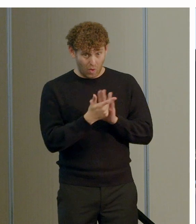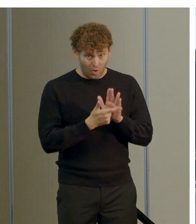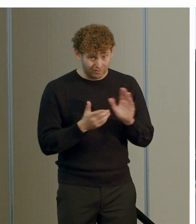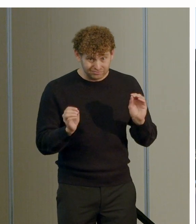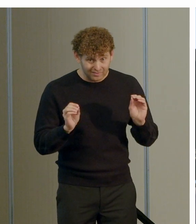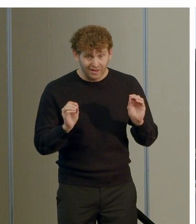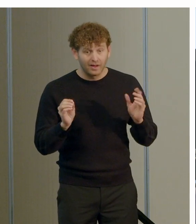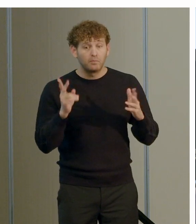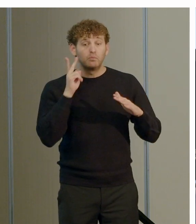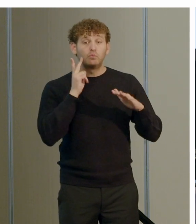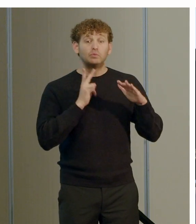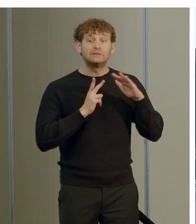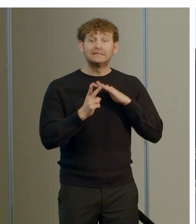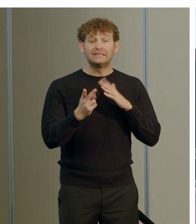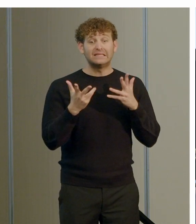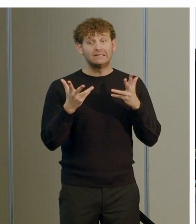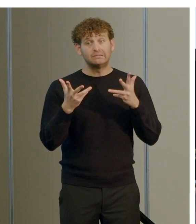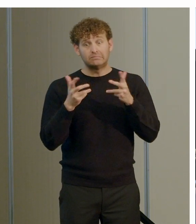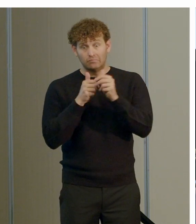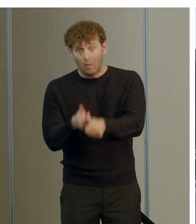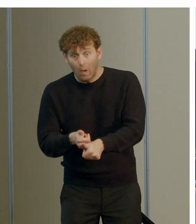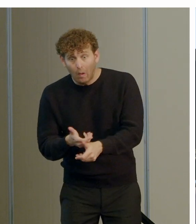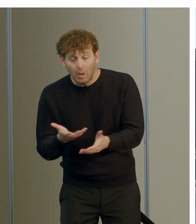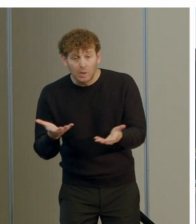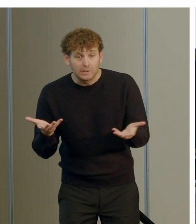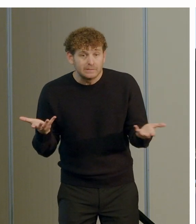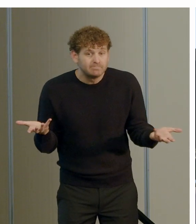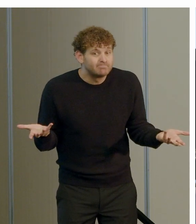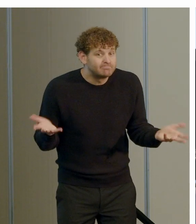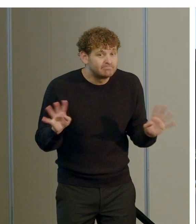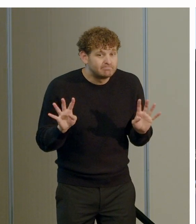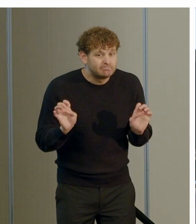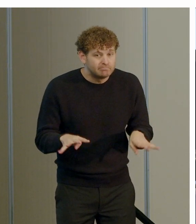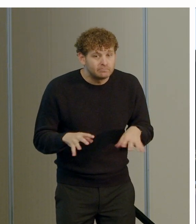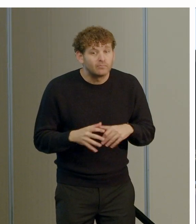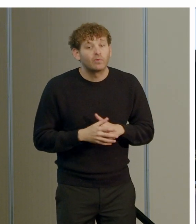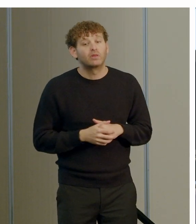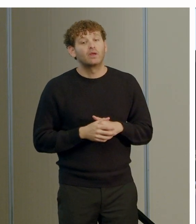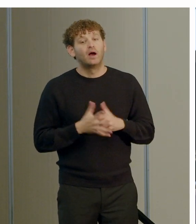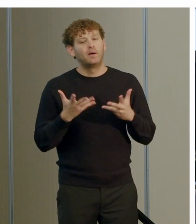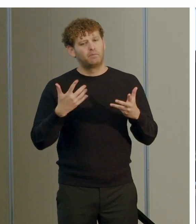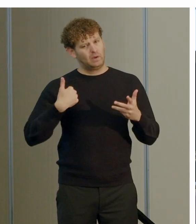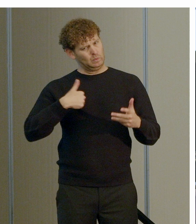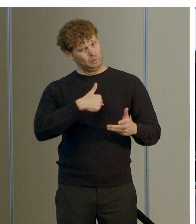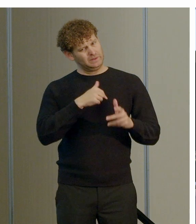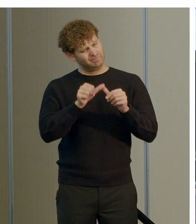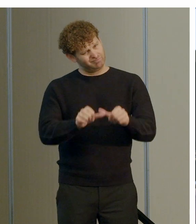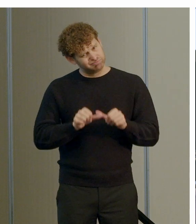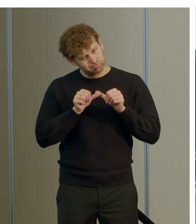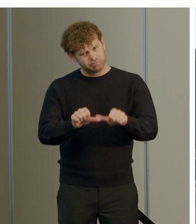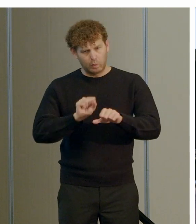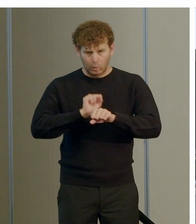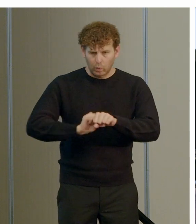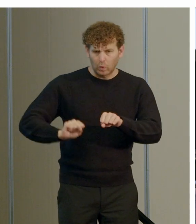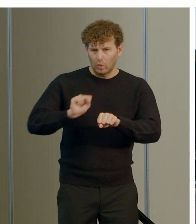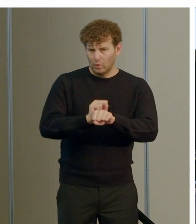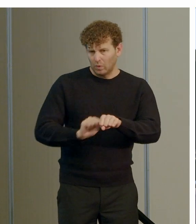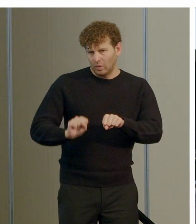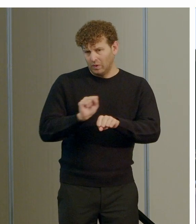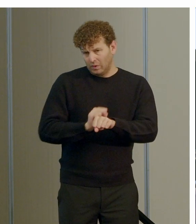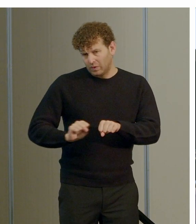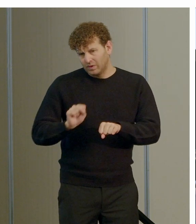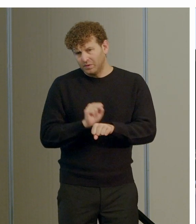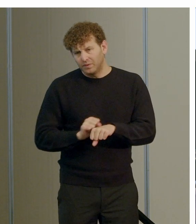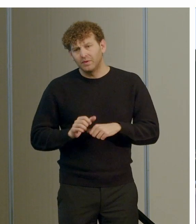we know is we're going to continue to do the good work that we've been doing here and continue to collaborate and do it in the most cost-effective and